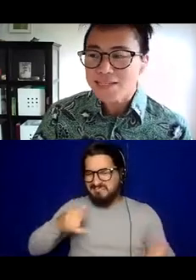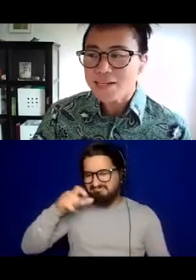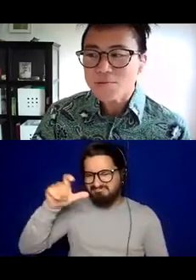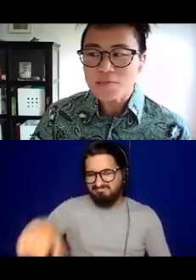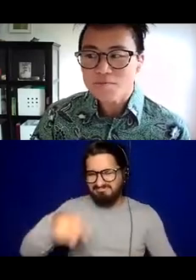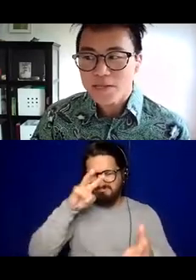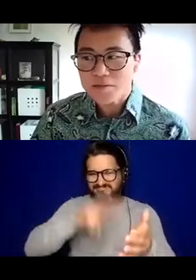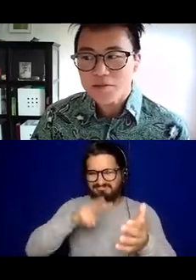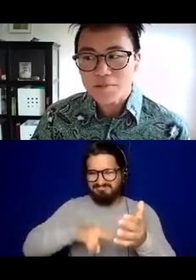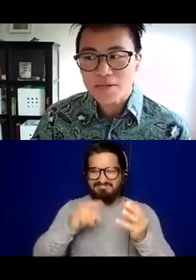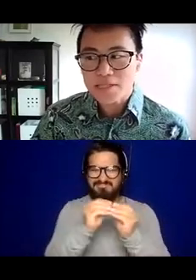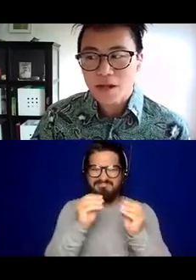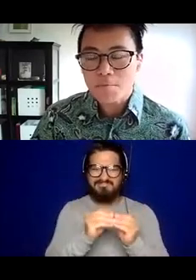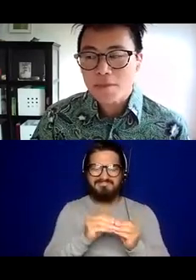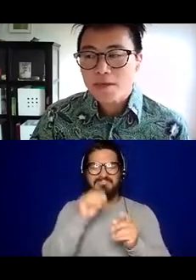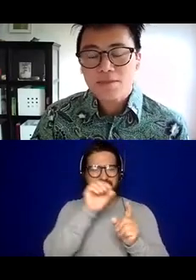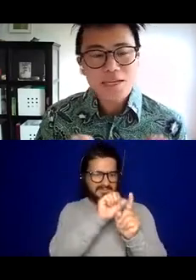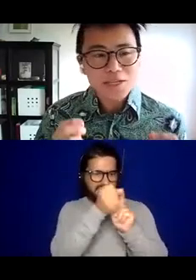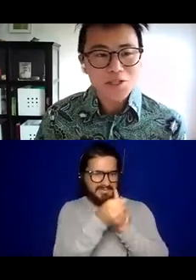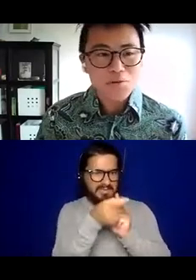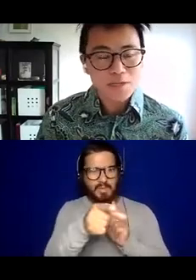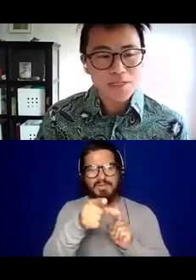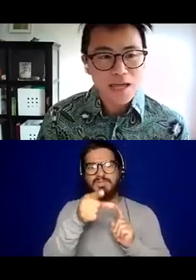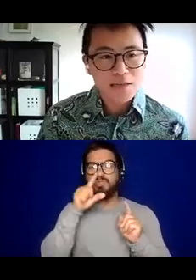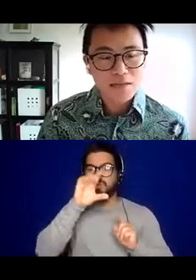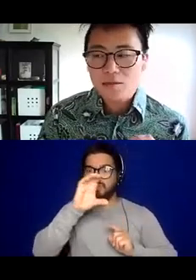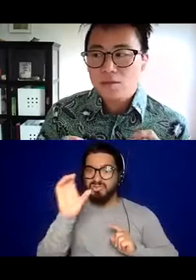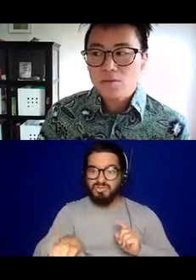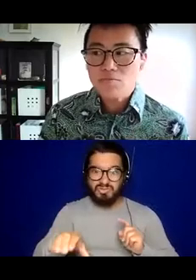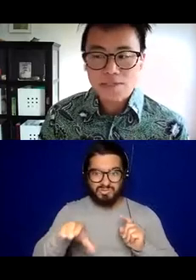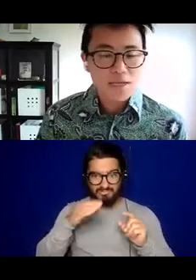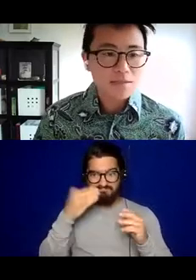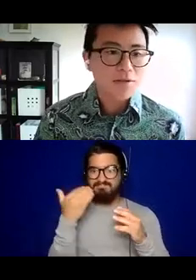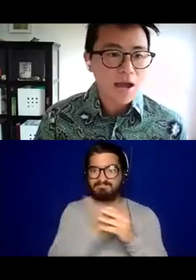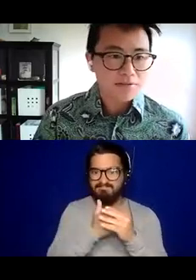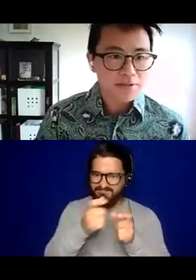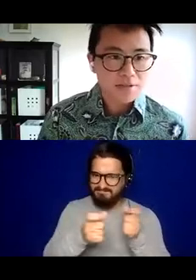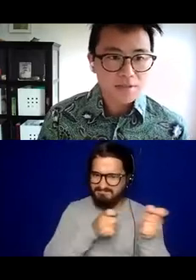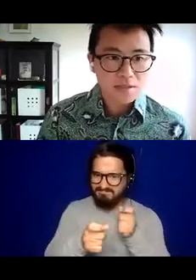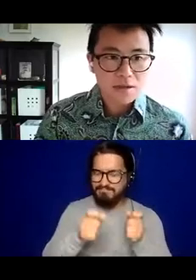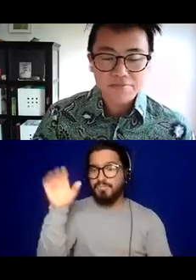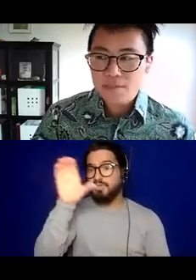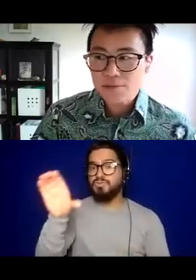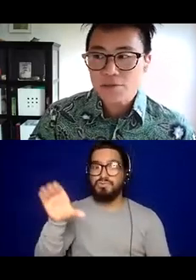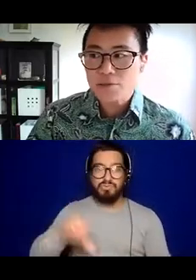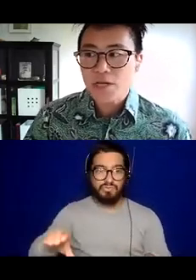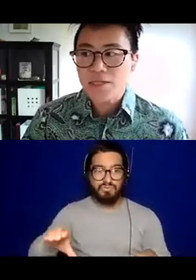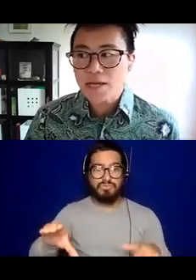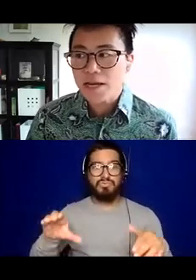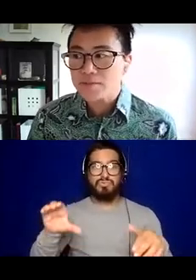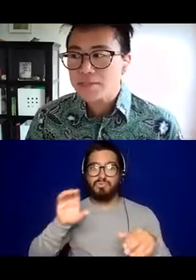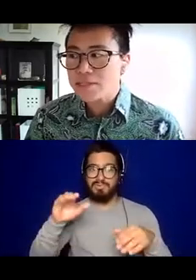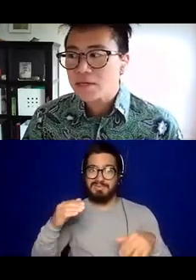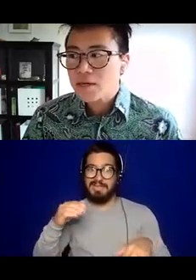The case study with Zoom censorship is, the issue is that Zoom has censored activists. They've censored